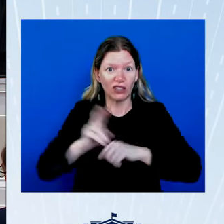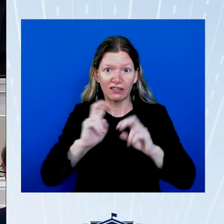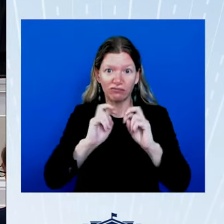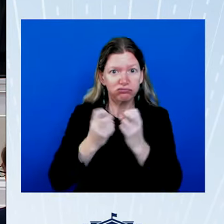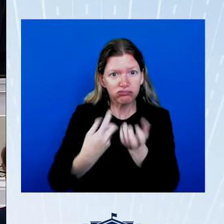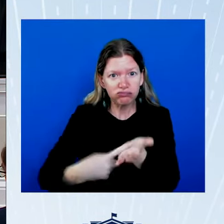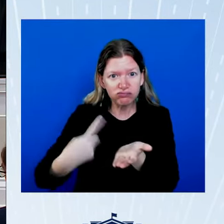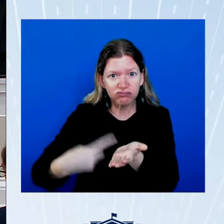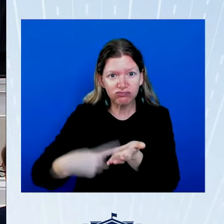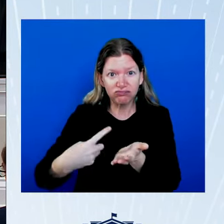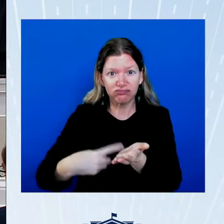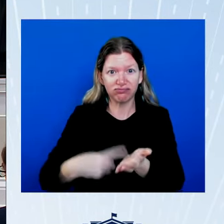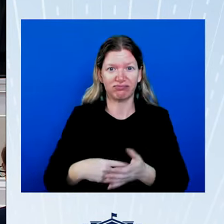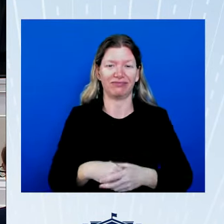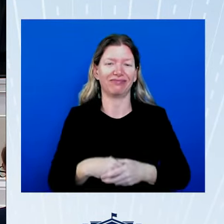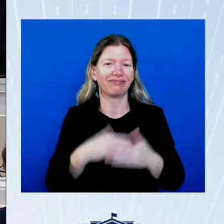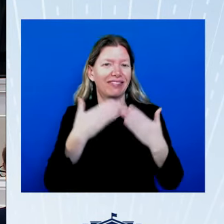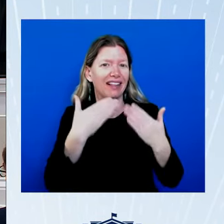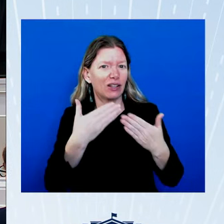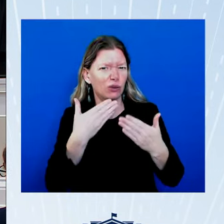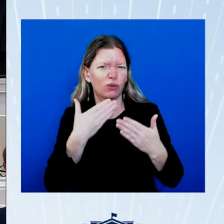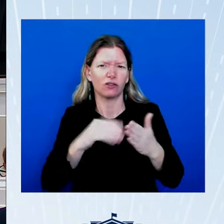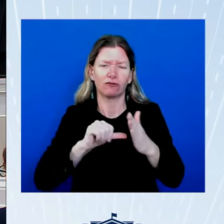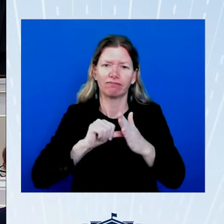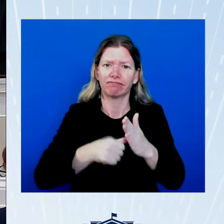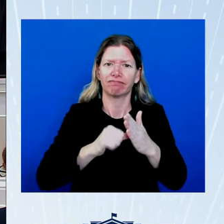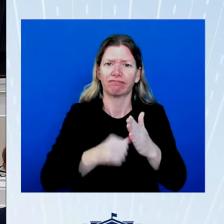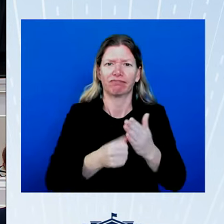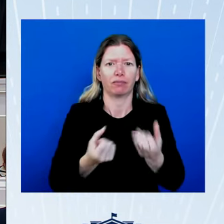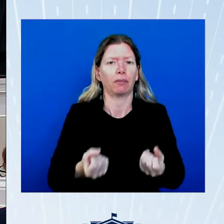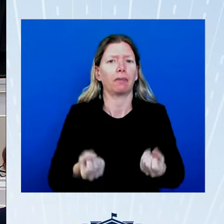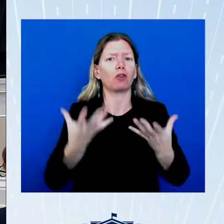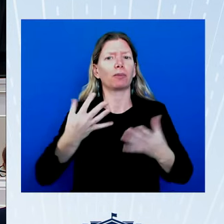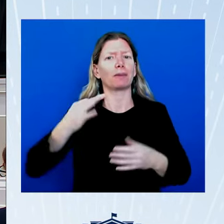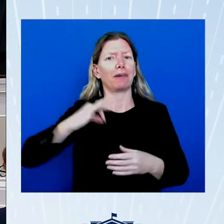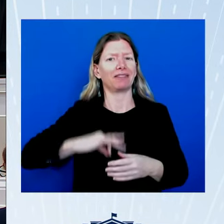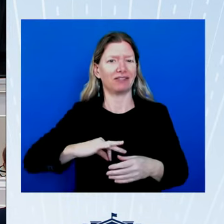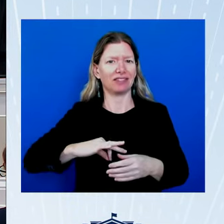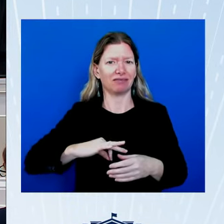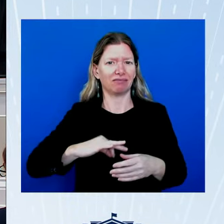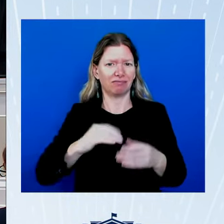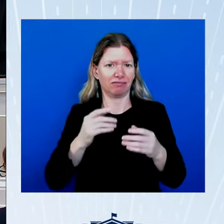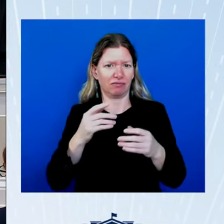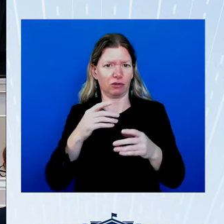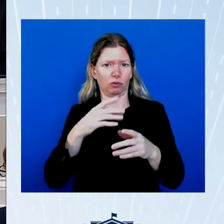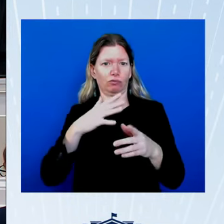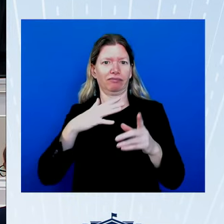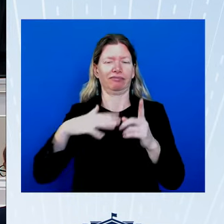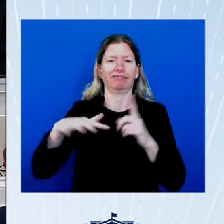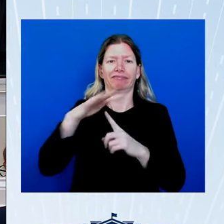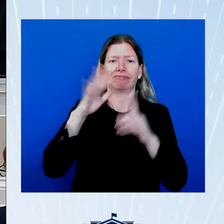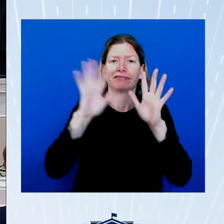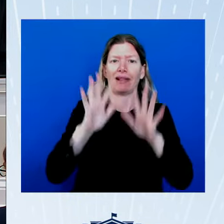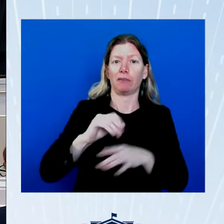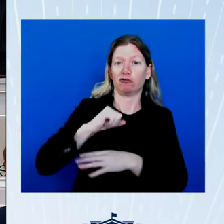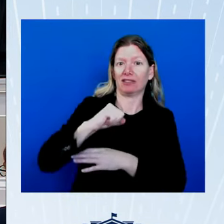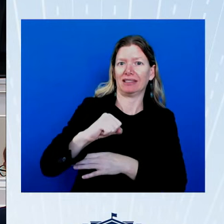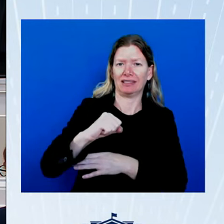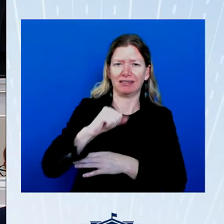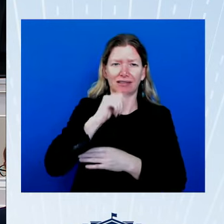highlighting the importance of multiple benefits in addition to climate resilience, because this isn't climate resilience in a vacuum, it's a way to re-envision our